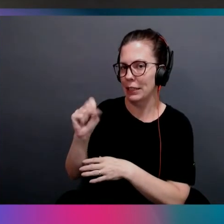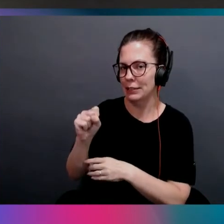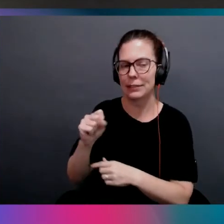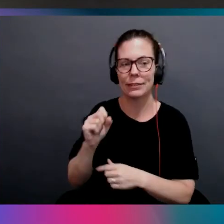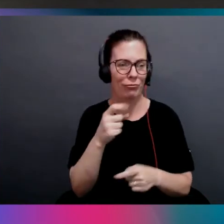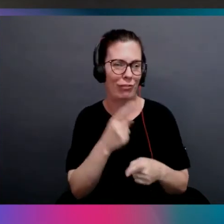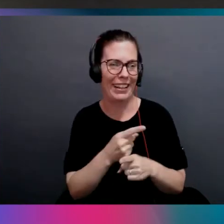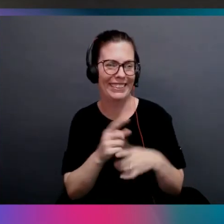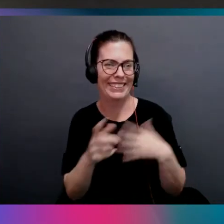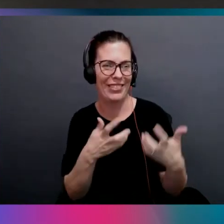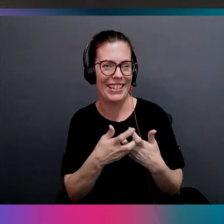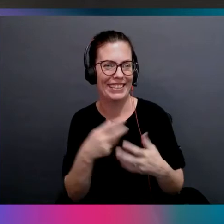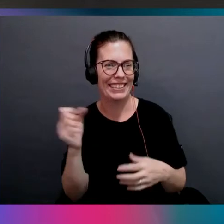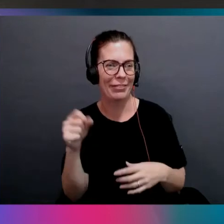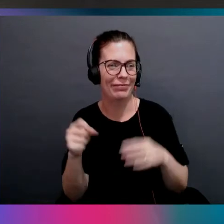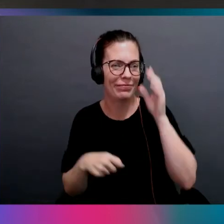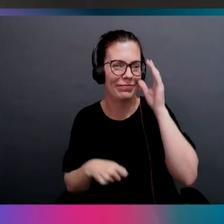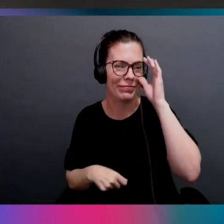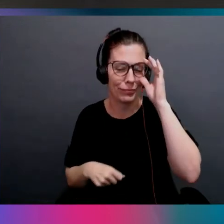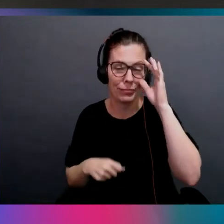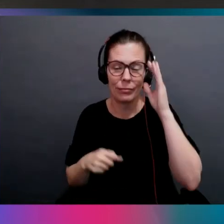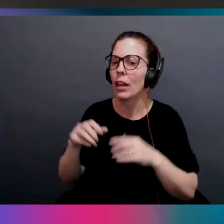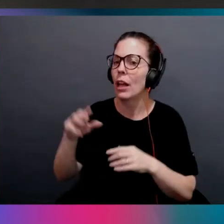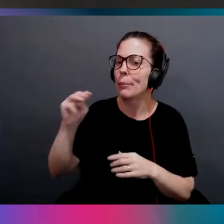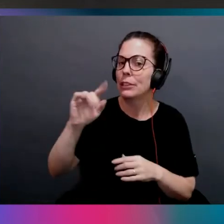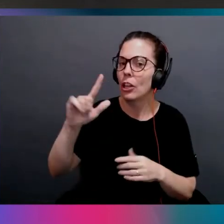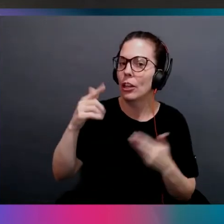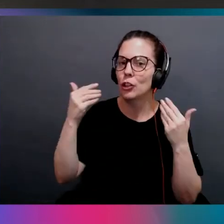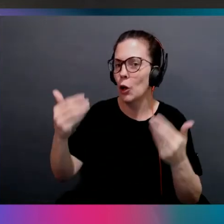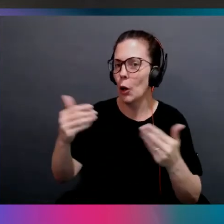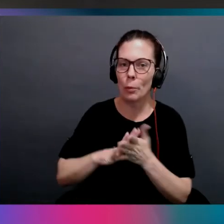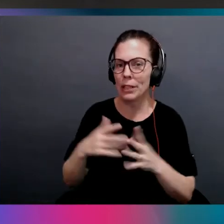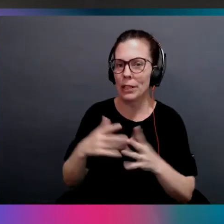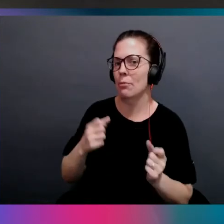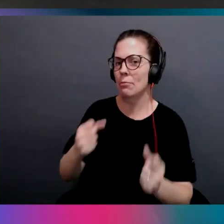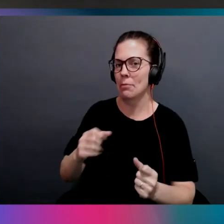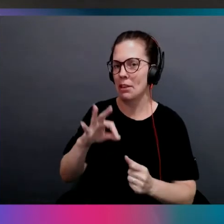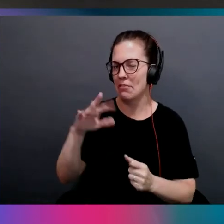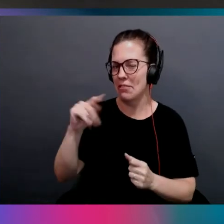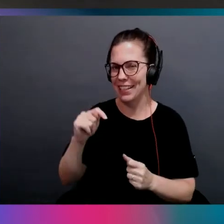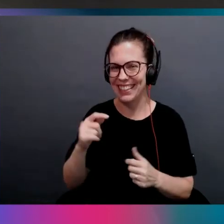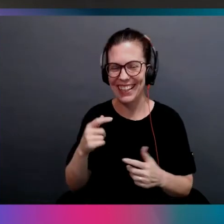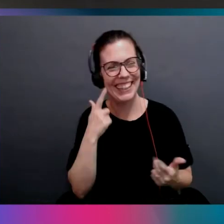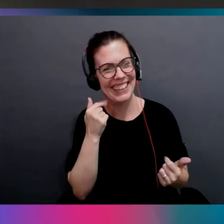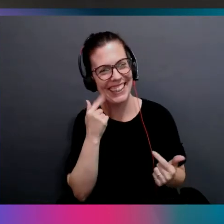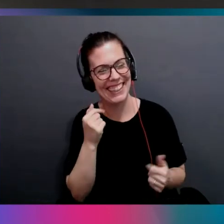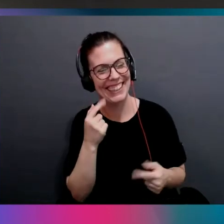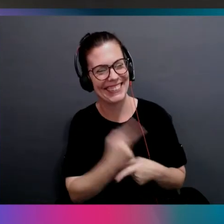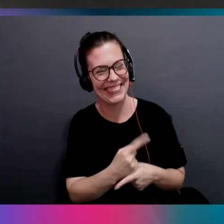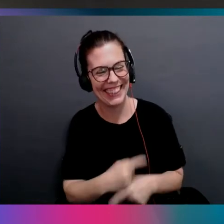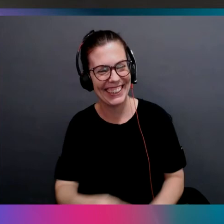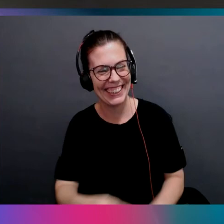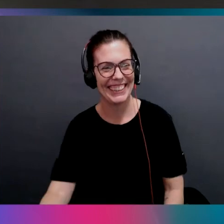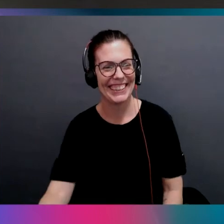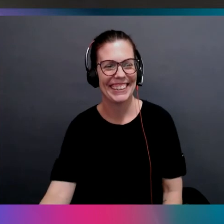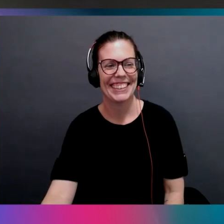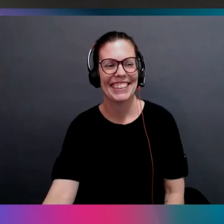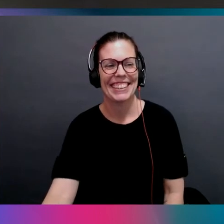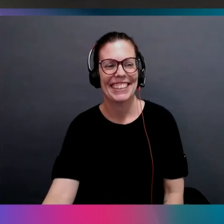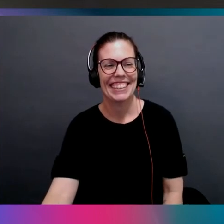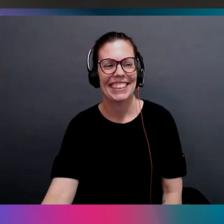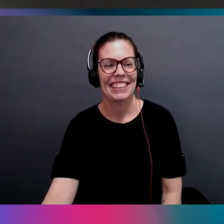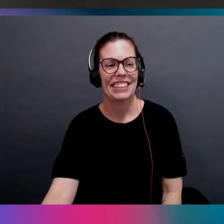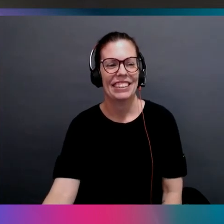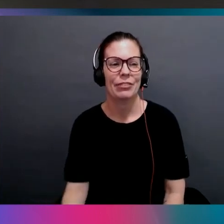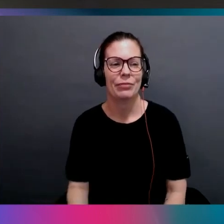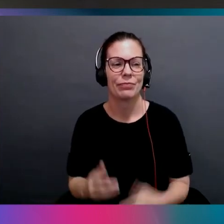Okay. Hey. All right. Machine learning. Get out there and get fit. That's right. That's right. All right. So then, once we've